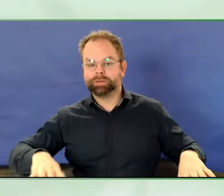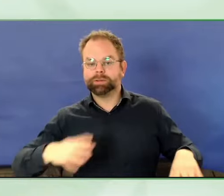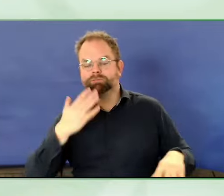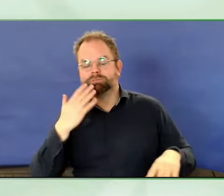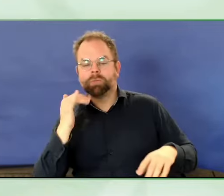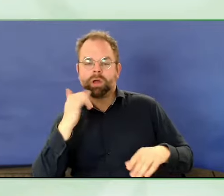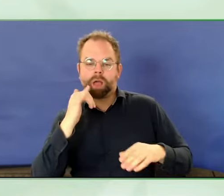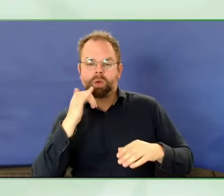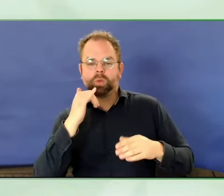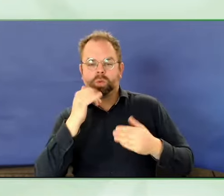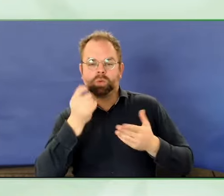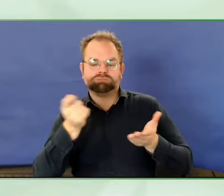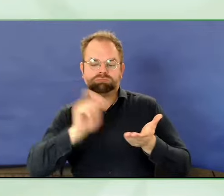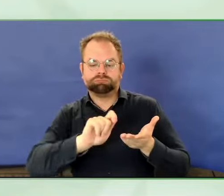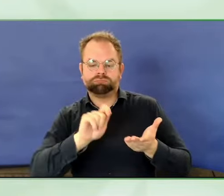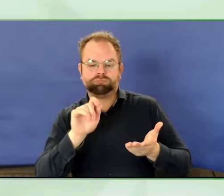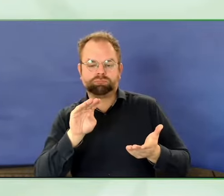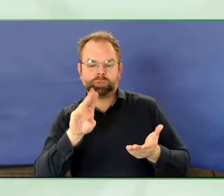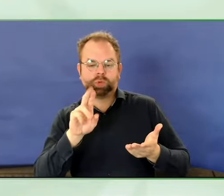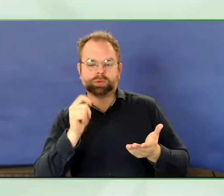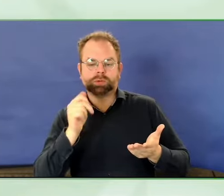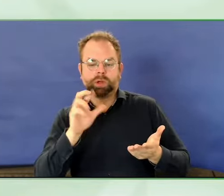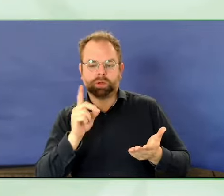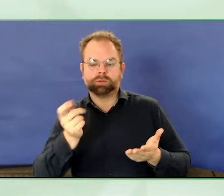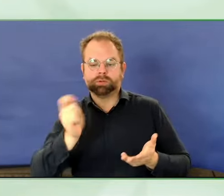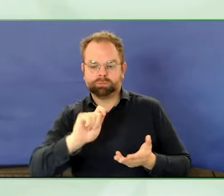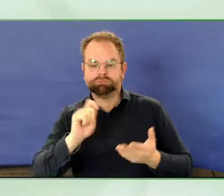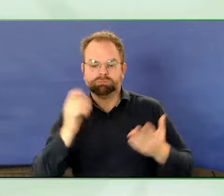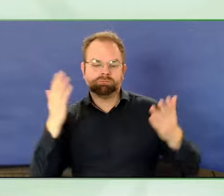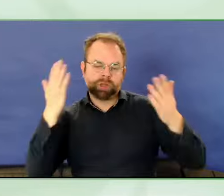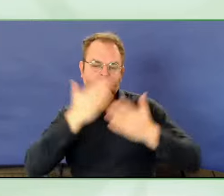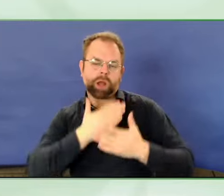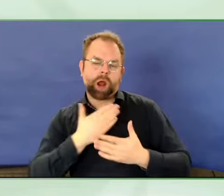tights and black boots. And I'm happy to be here.